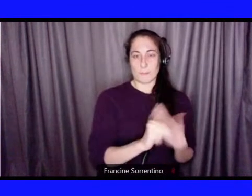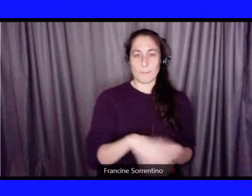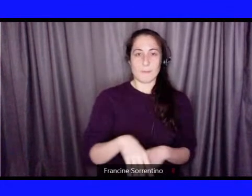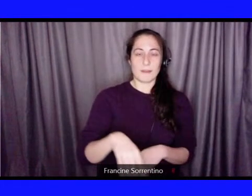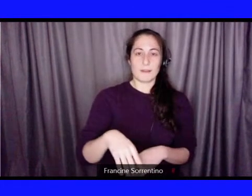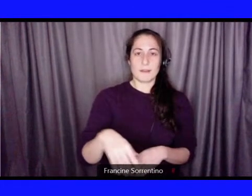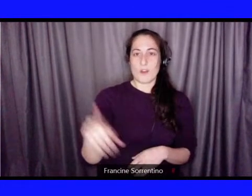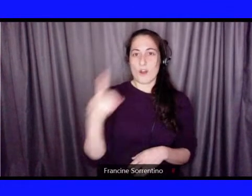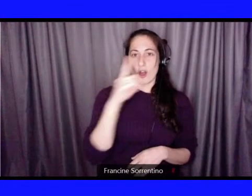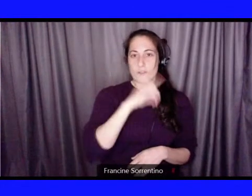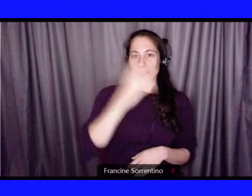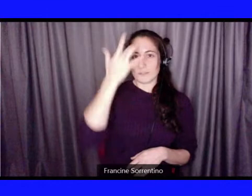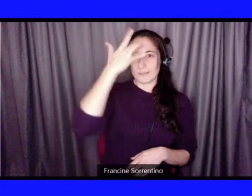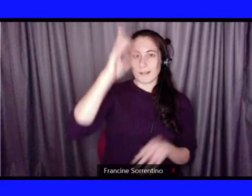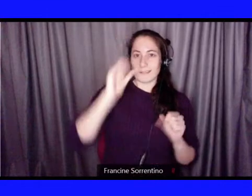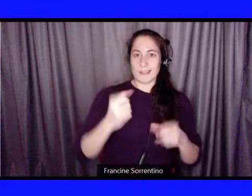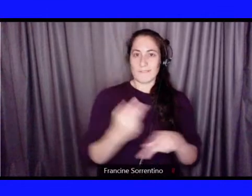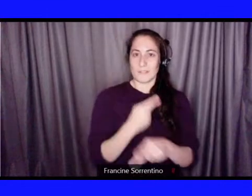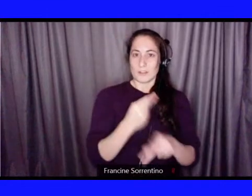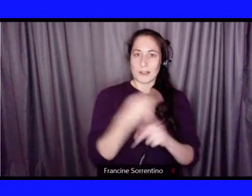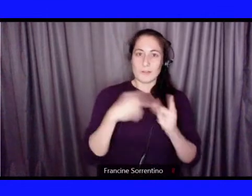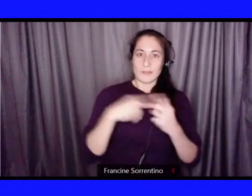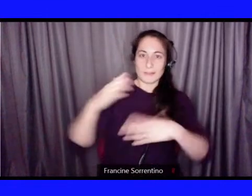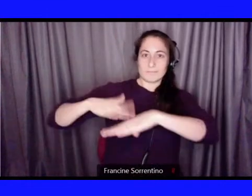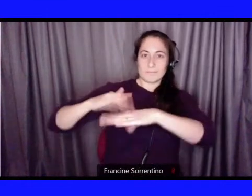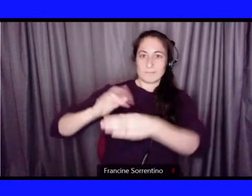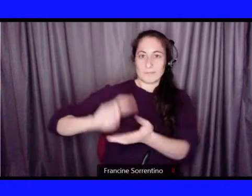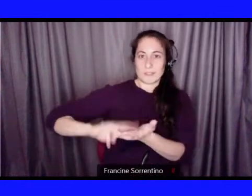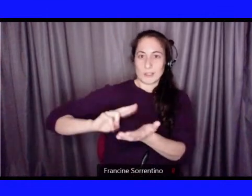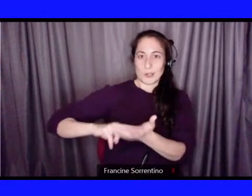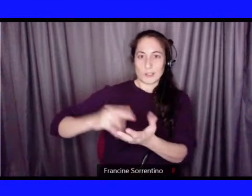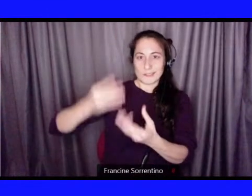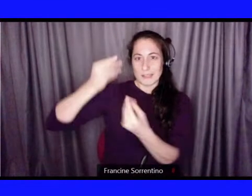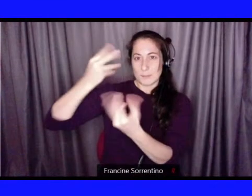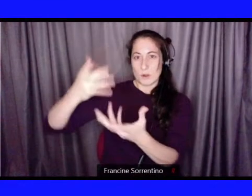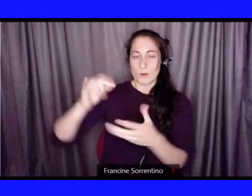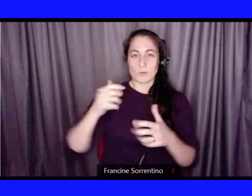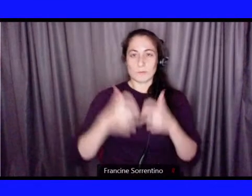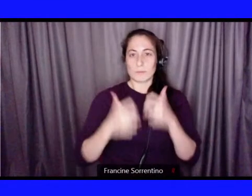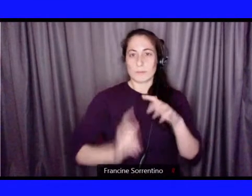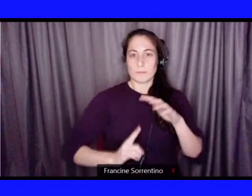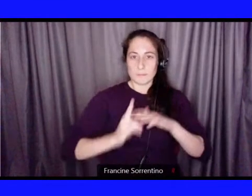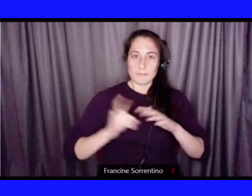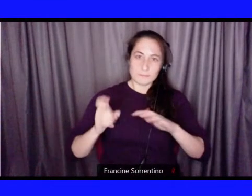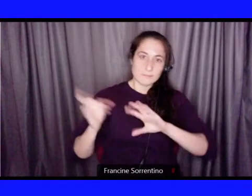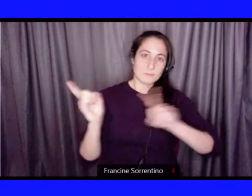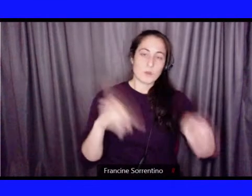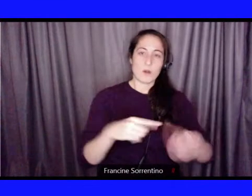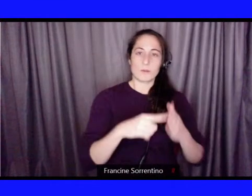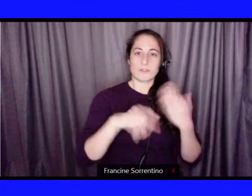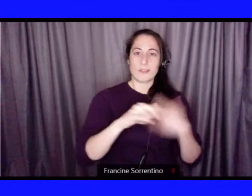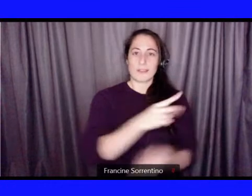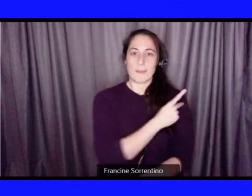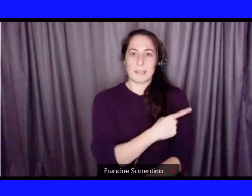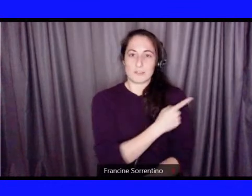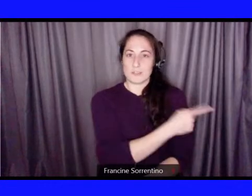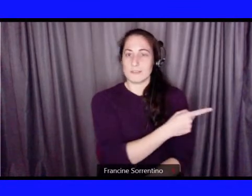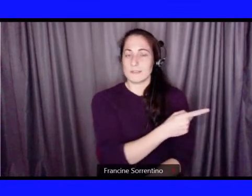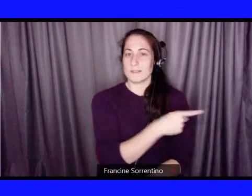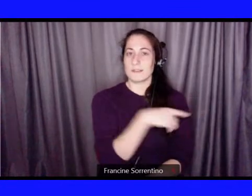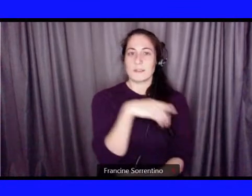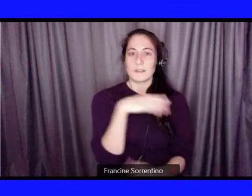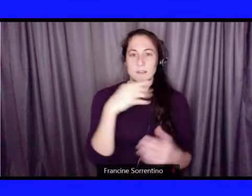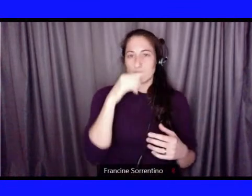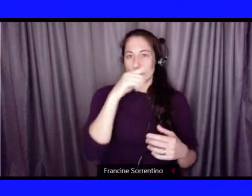are a million biomedical devices in our hospitals, and it's ever growing, as new technology comes out. And